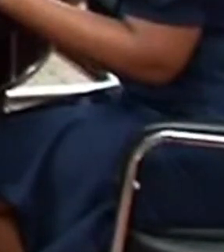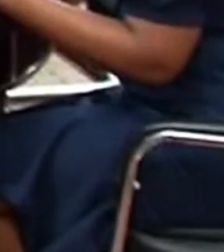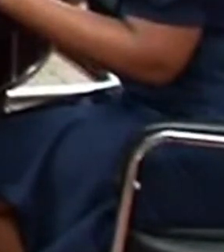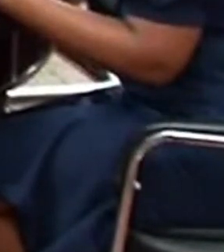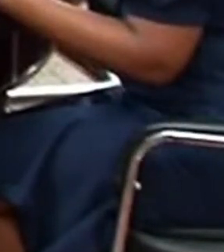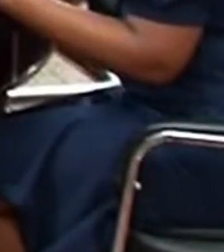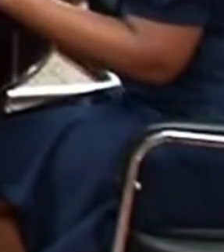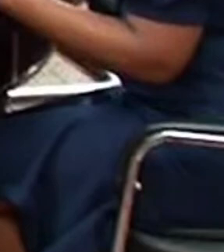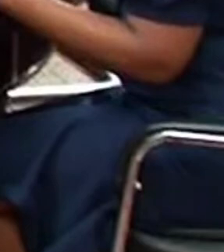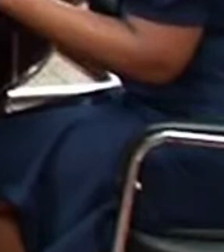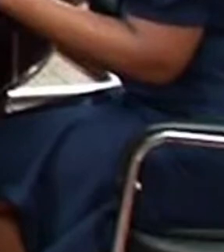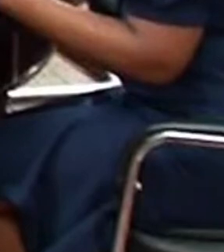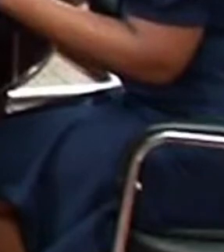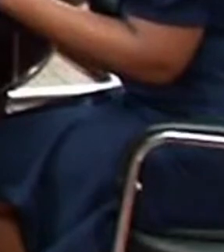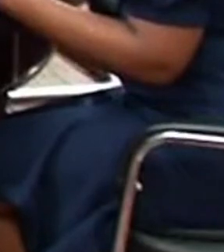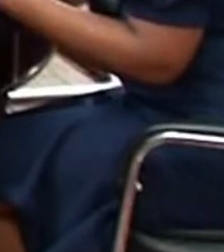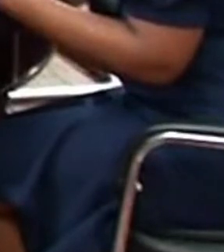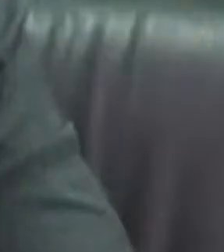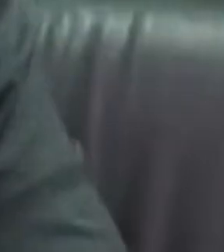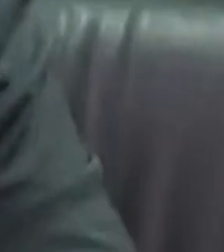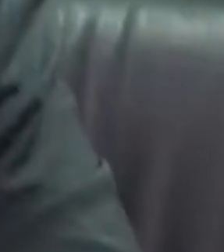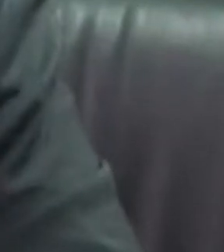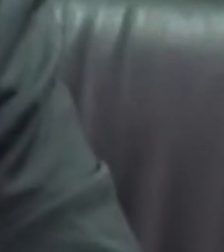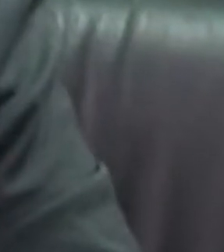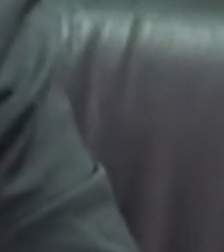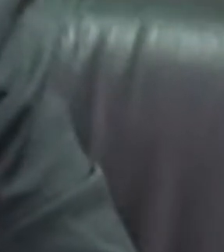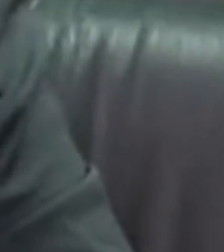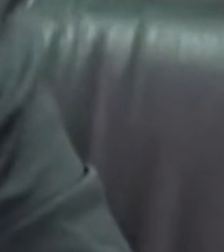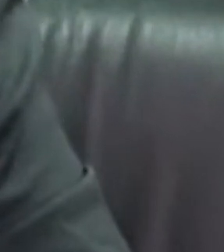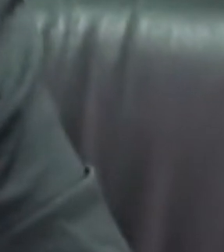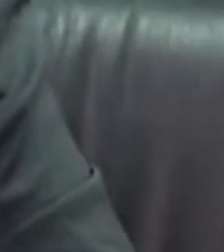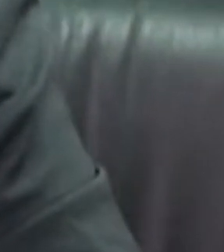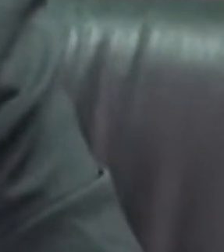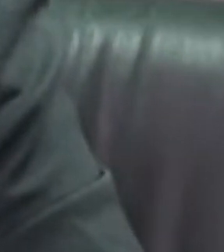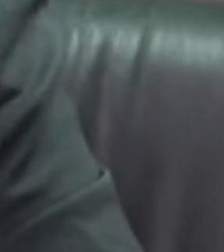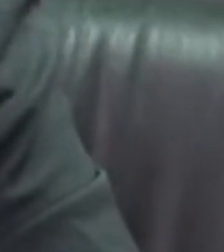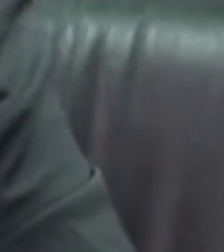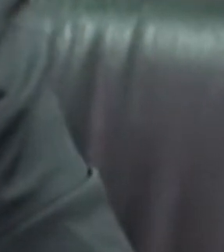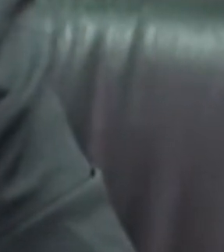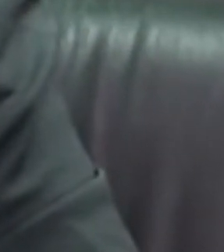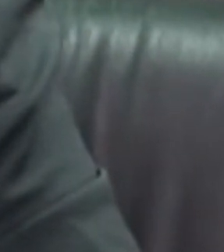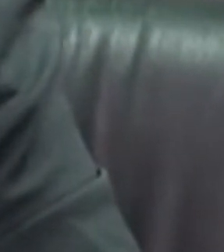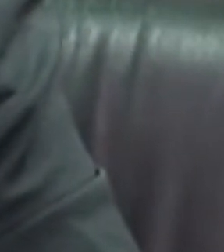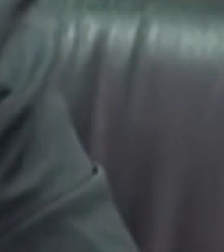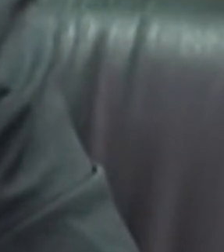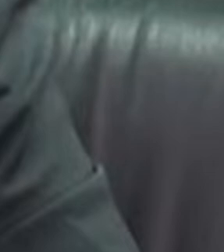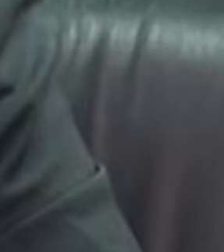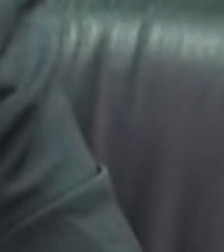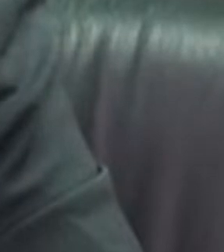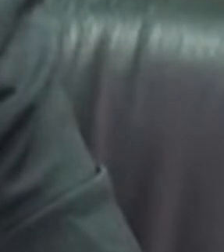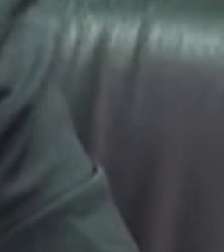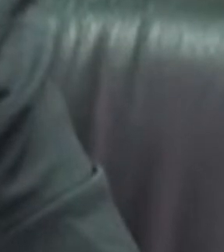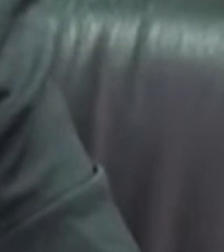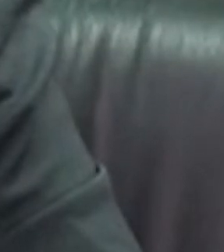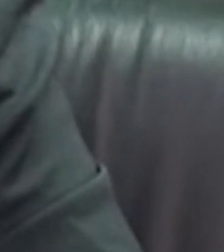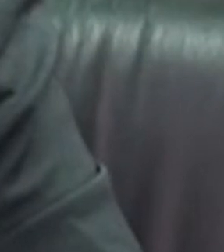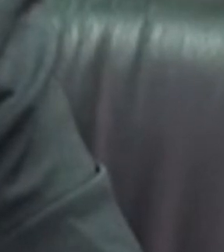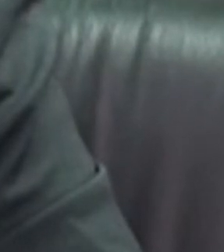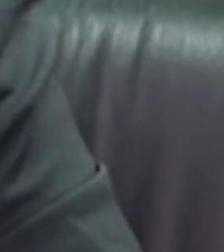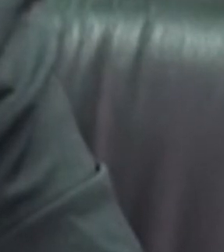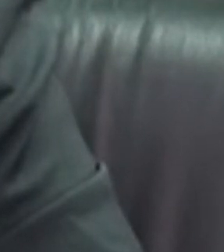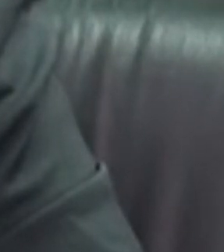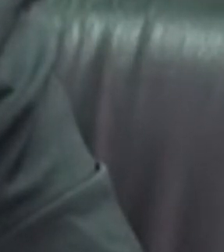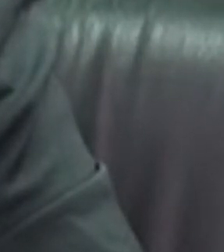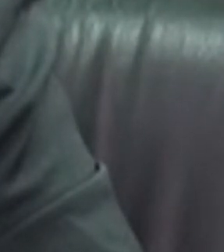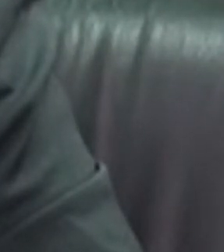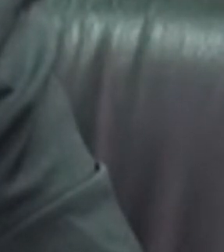Good morning. My name is Chibombwe Livan. I'm a member of parliament for Bahati constituents,